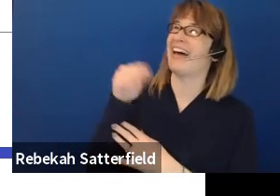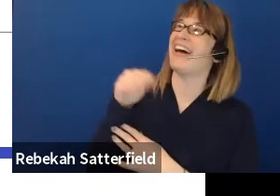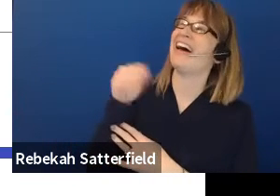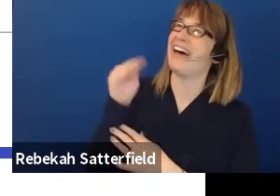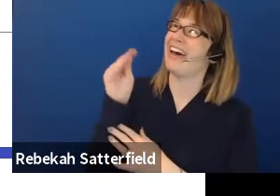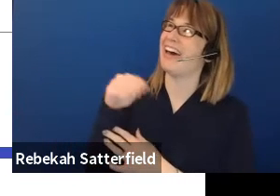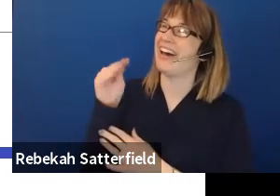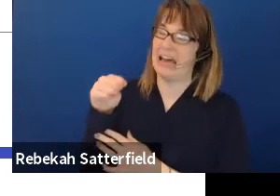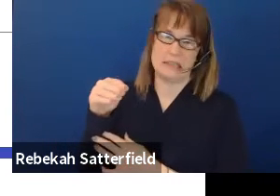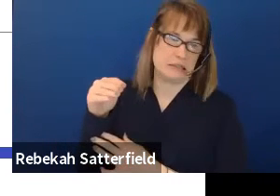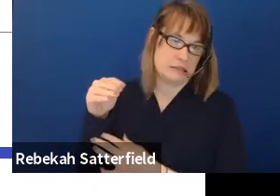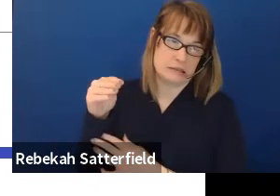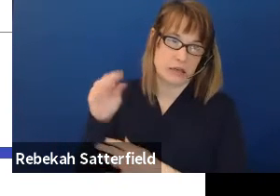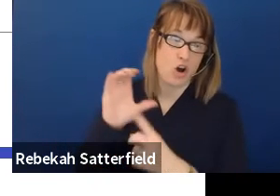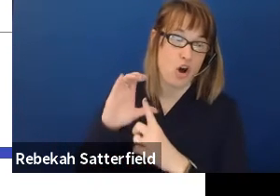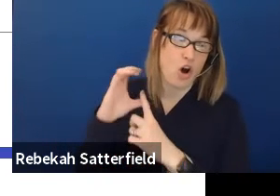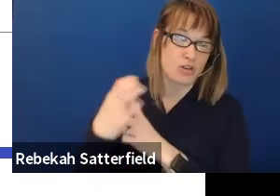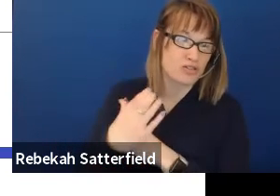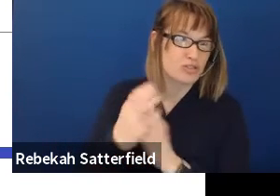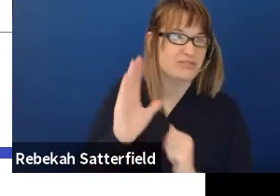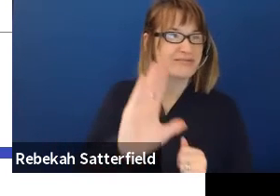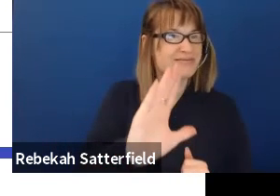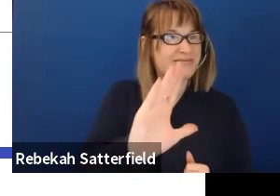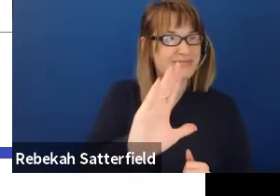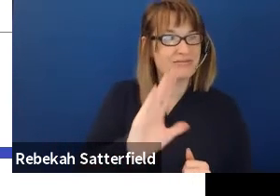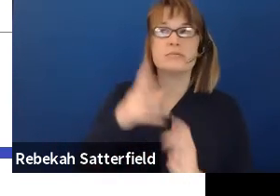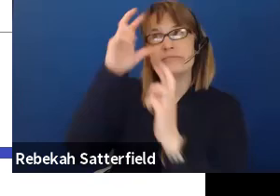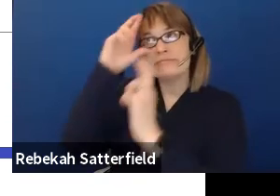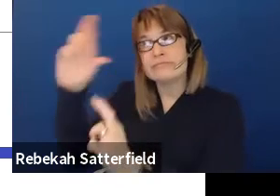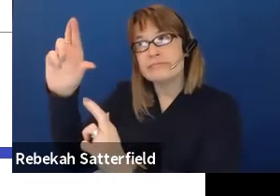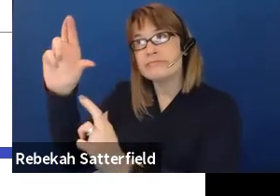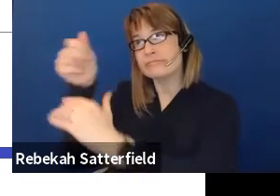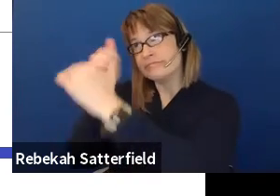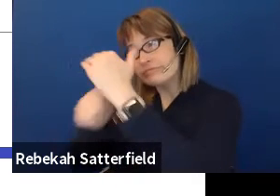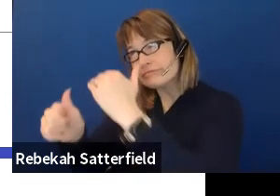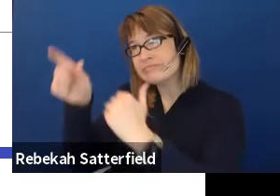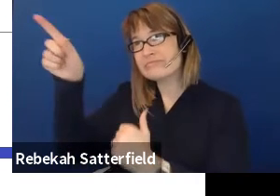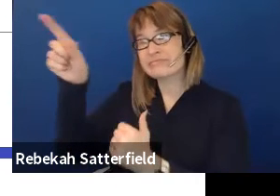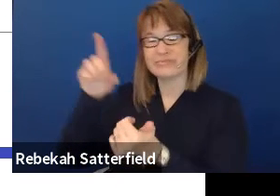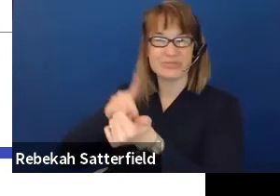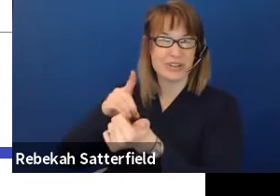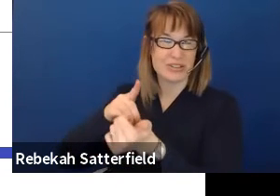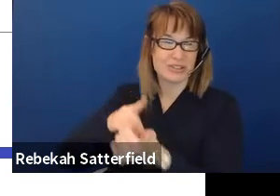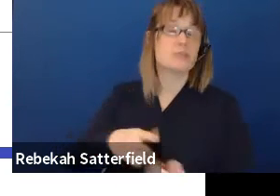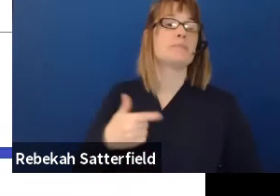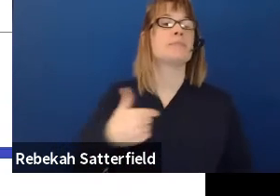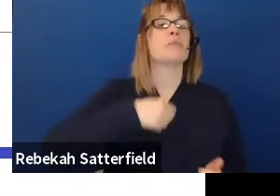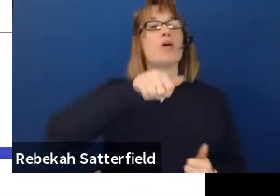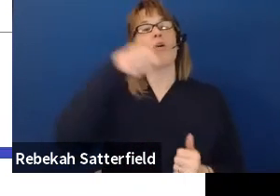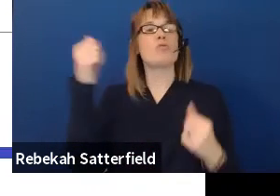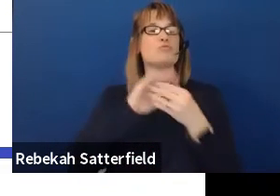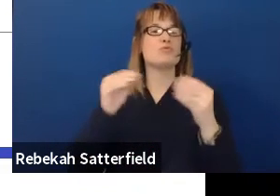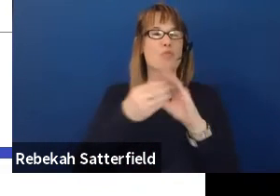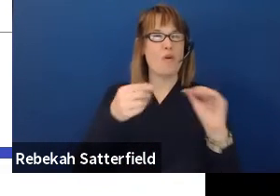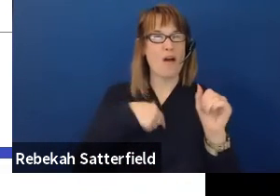This is often a cultural nuance for many cultures. This brings me to another story that I remember as I